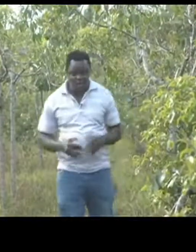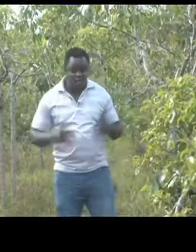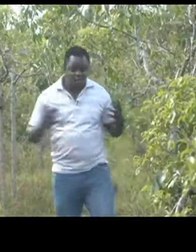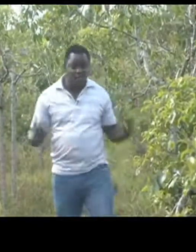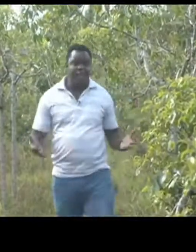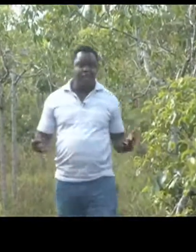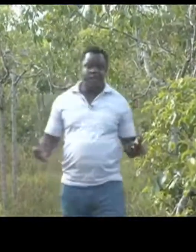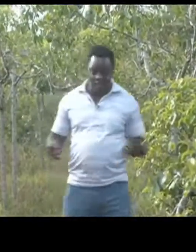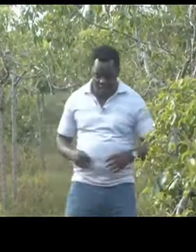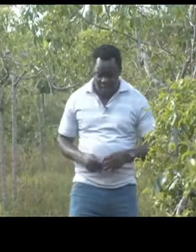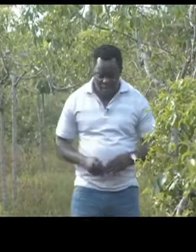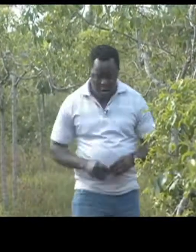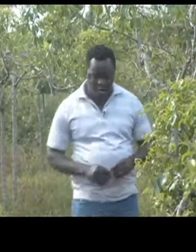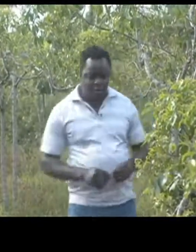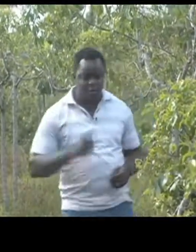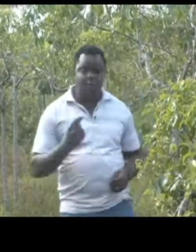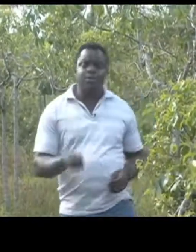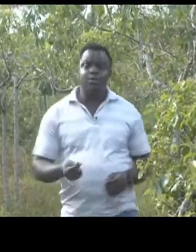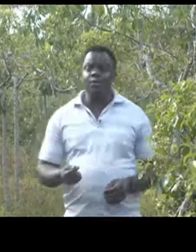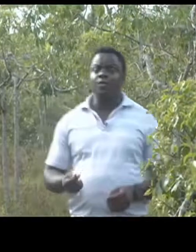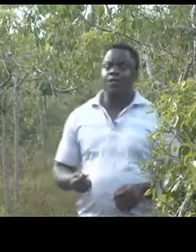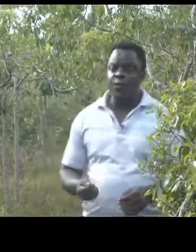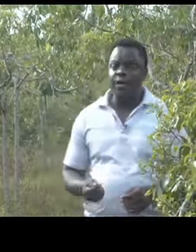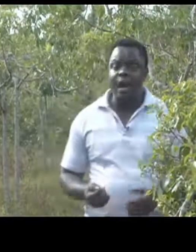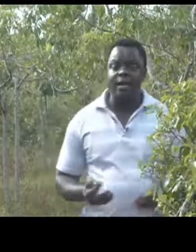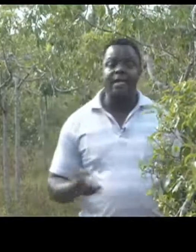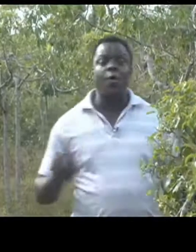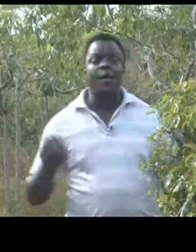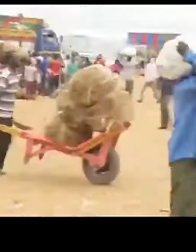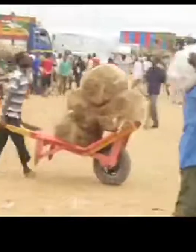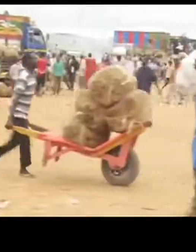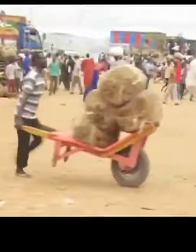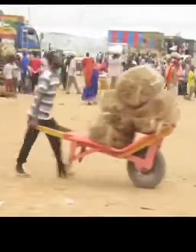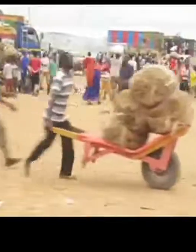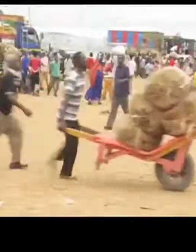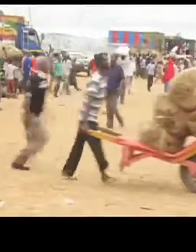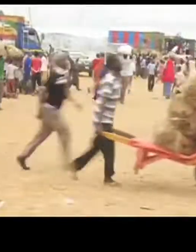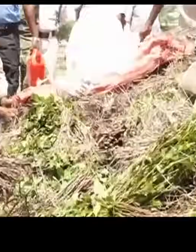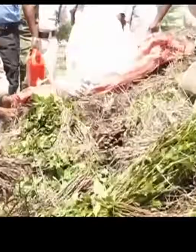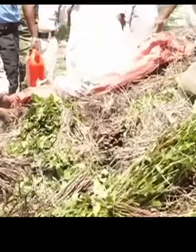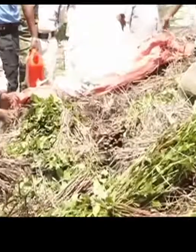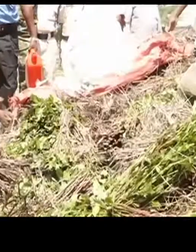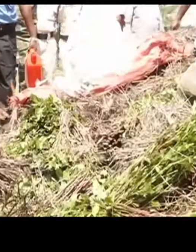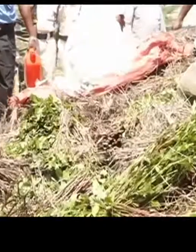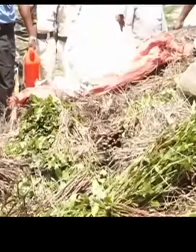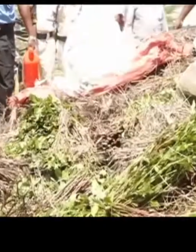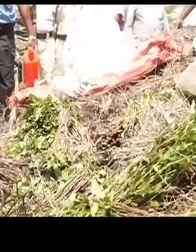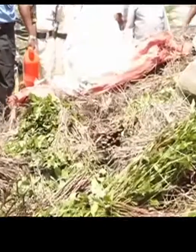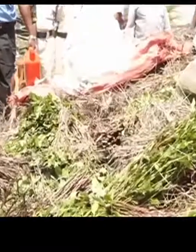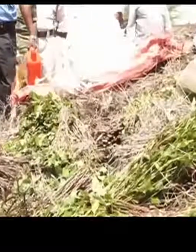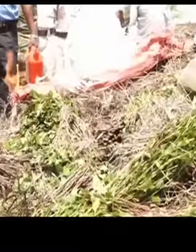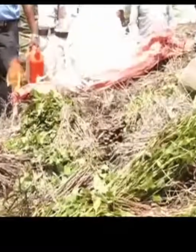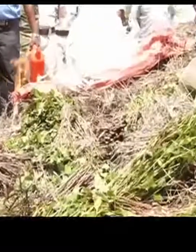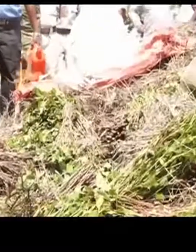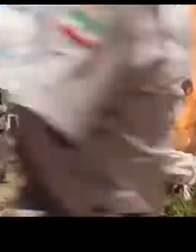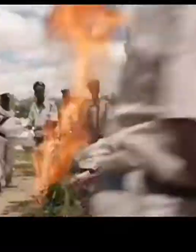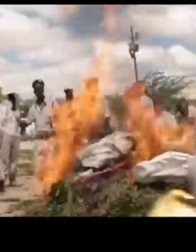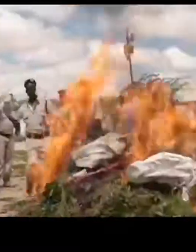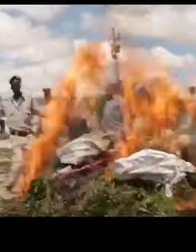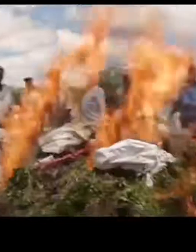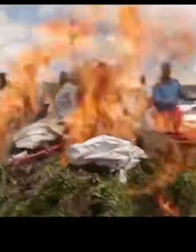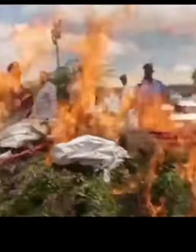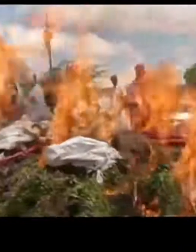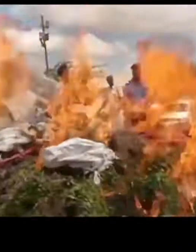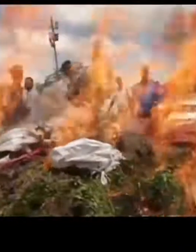cat is big business. However, the fortunes of this trade are now in doubt following a ban on exports of this crop